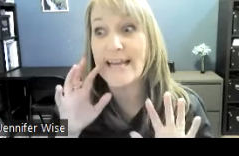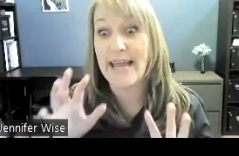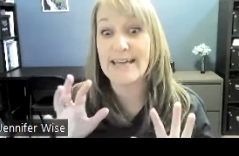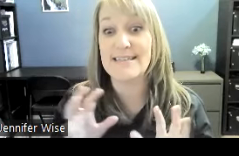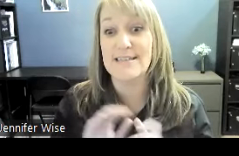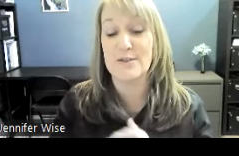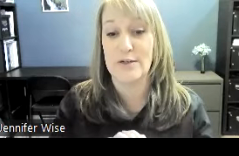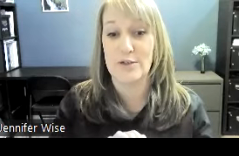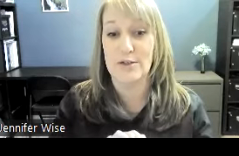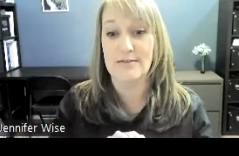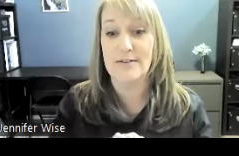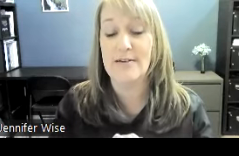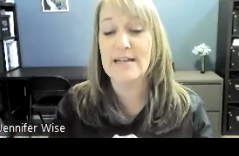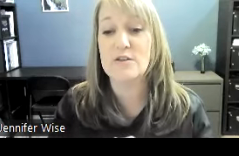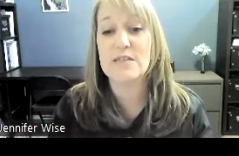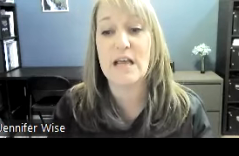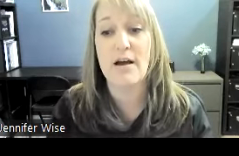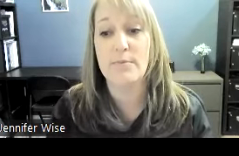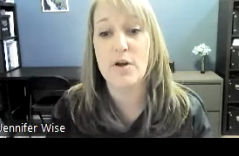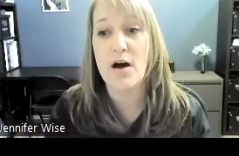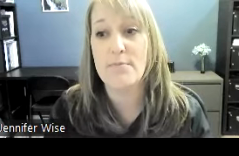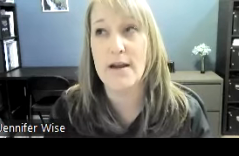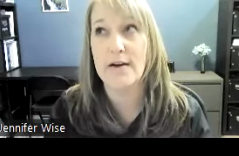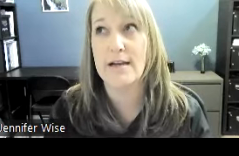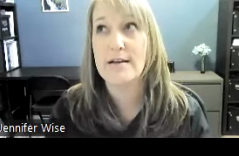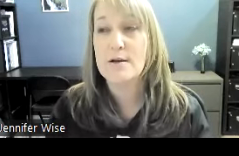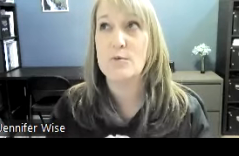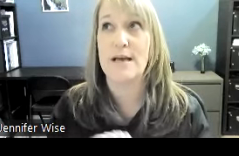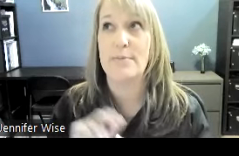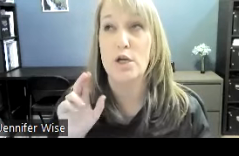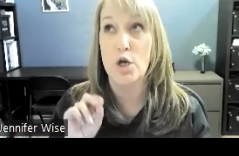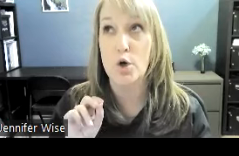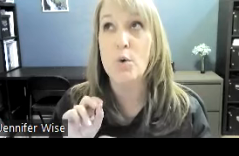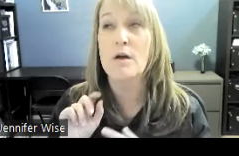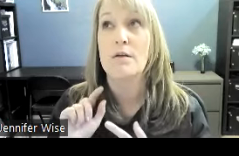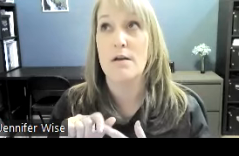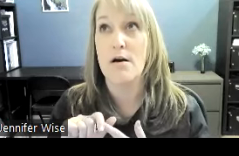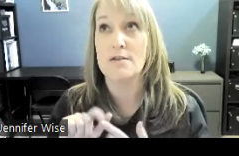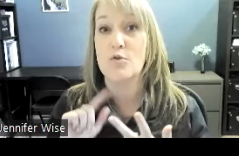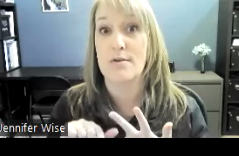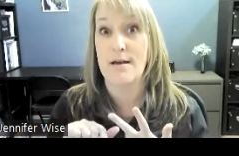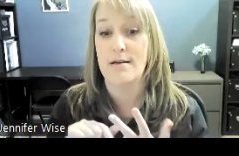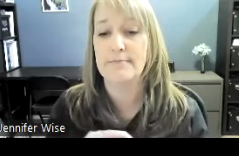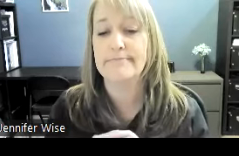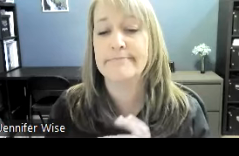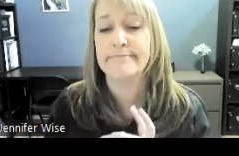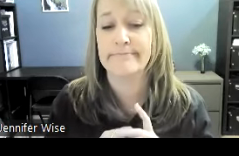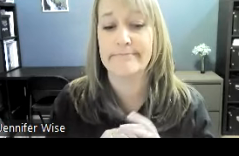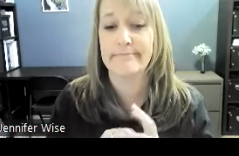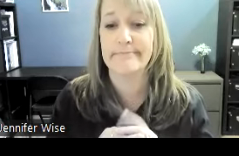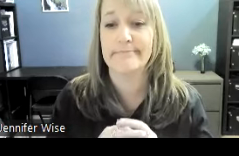-manual sign and sentence structure. All right. So if you say, I'm not married, would that be no, not, or none?